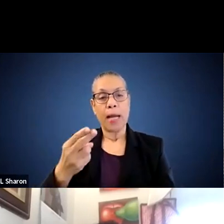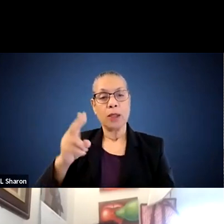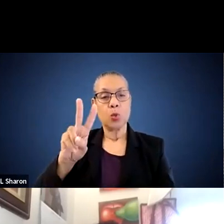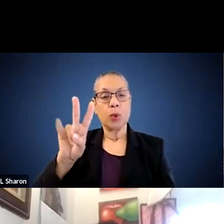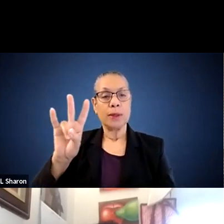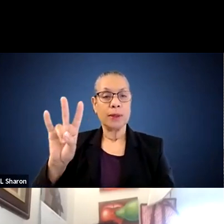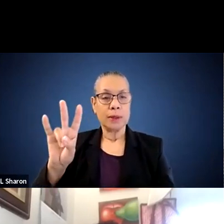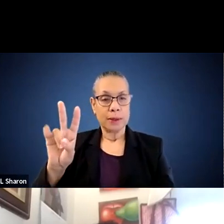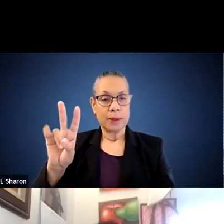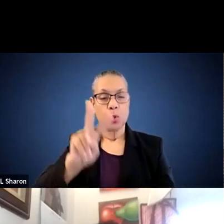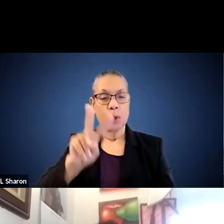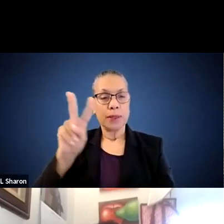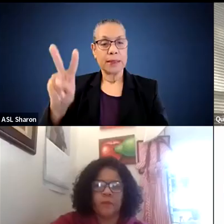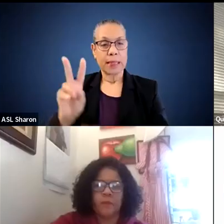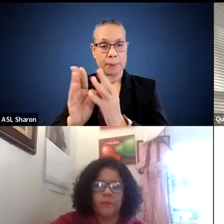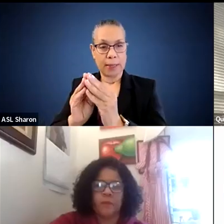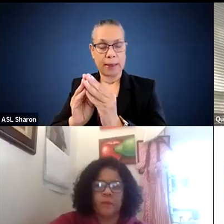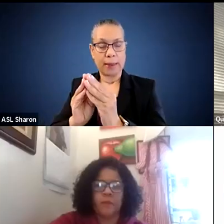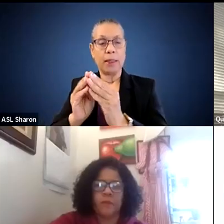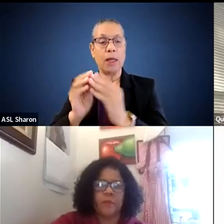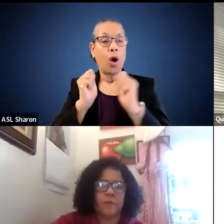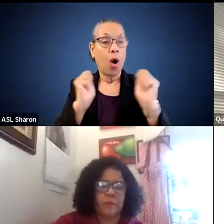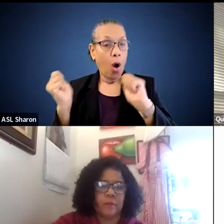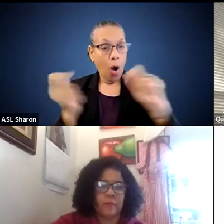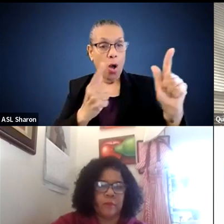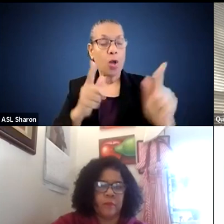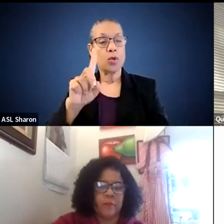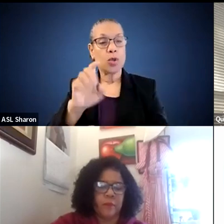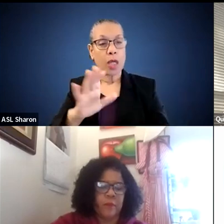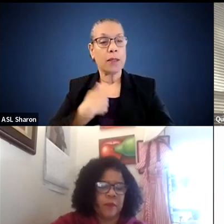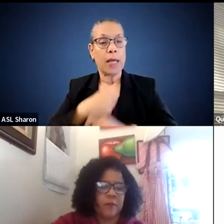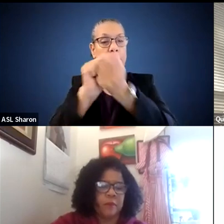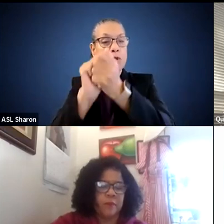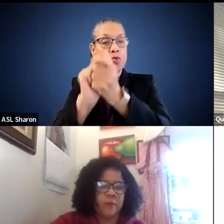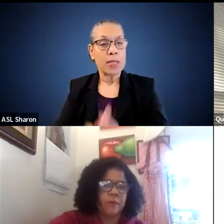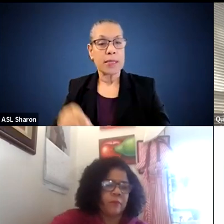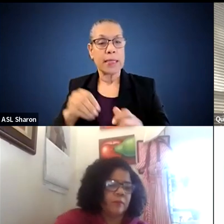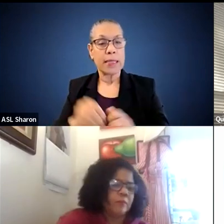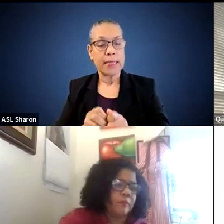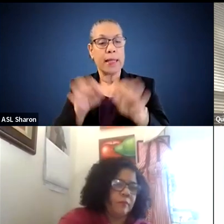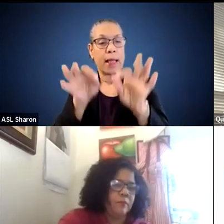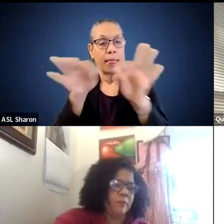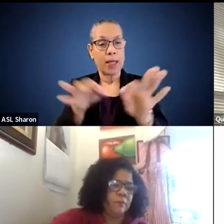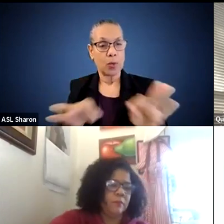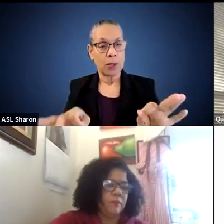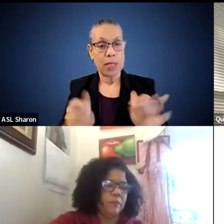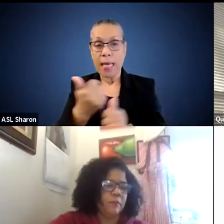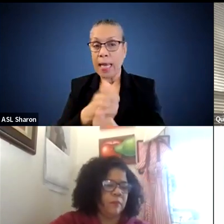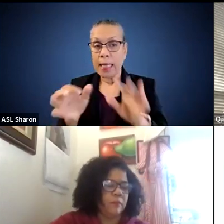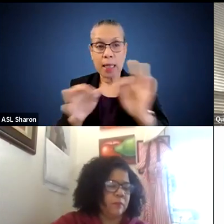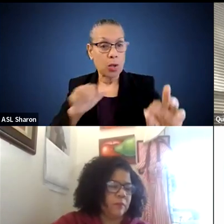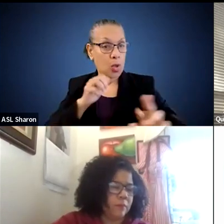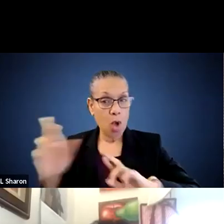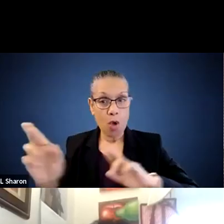the meeting documents have been translated into all of the major BPS languages any translations that are not ready